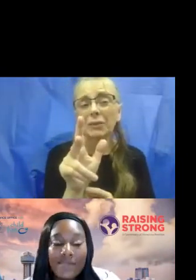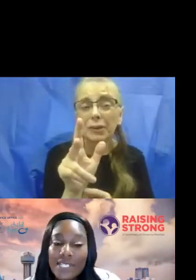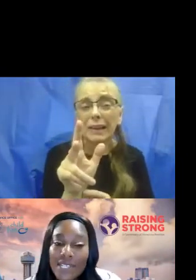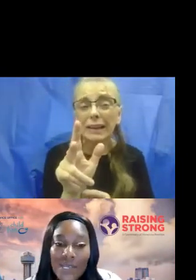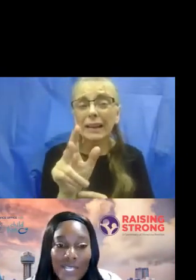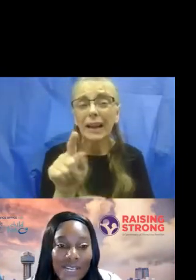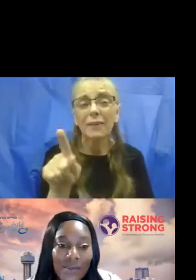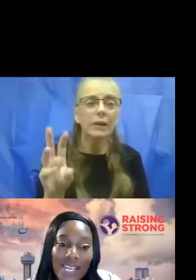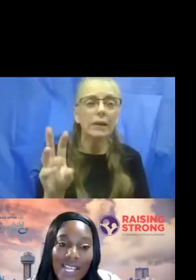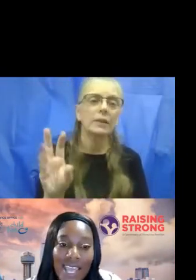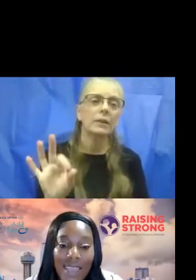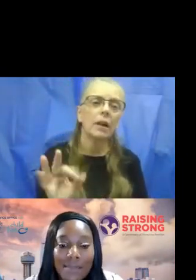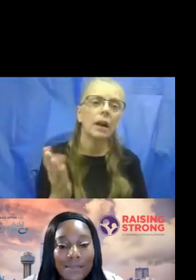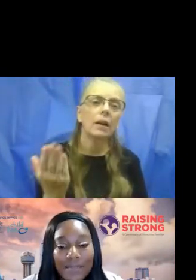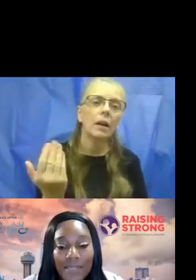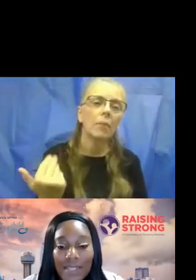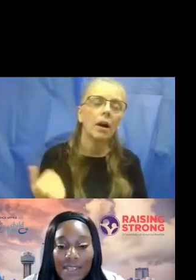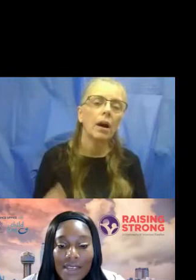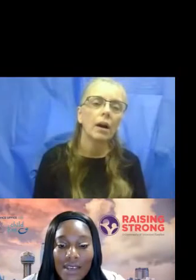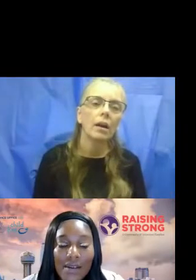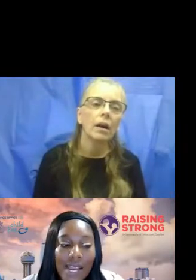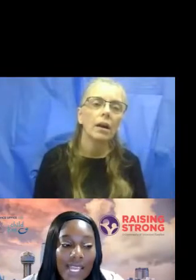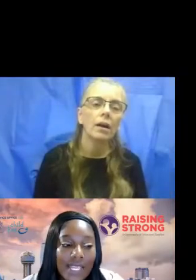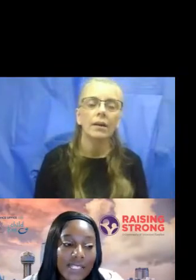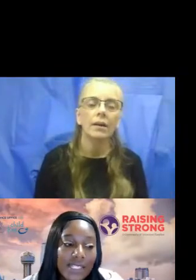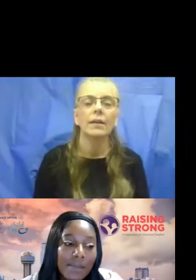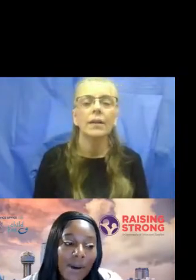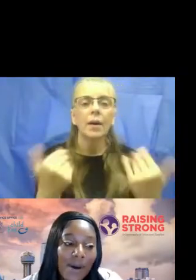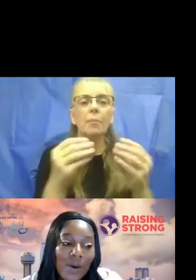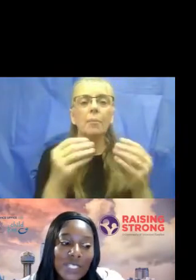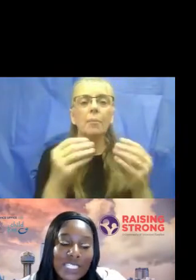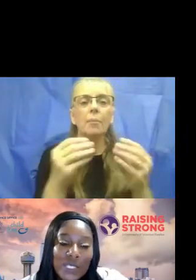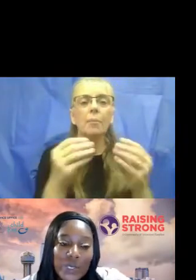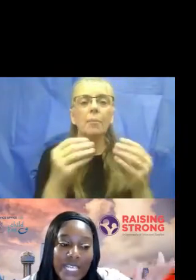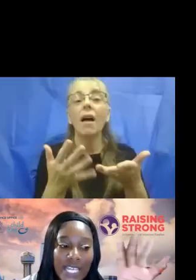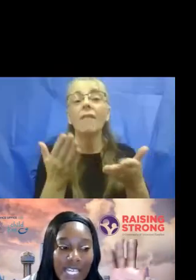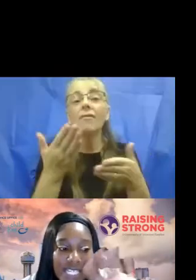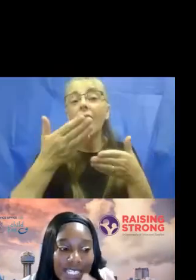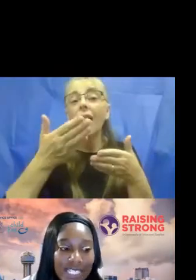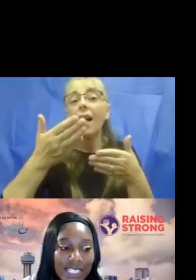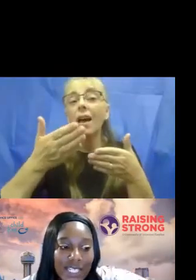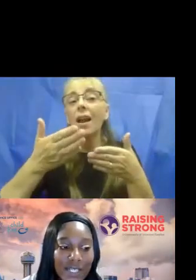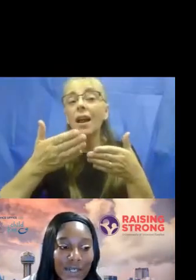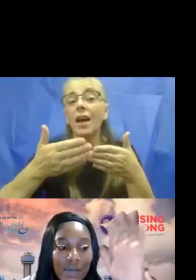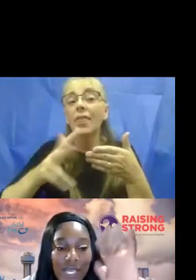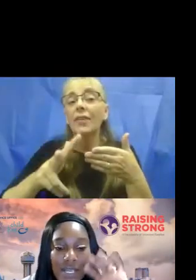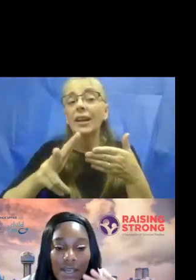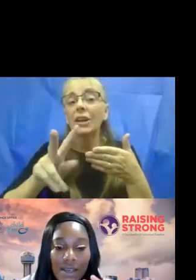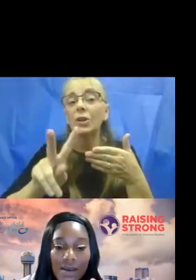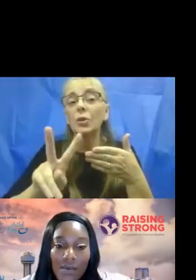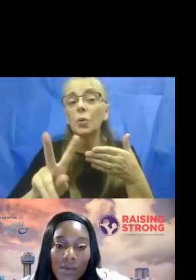It's plenty of us on here. Where y'all at? All right, ending the poll in